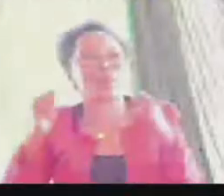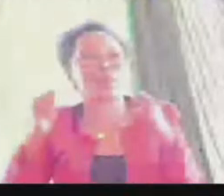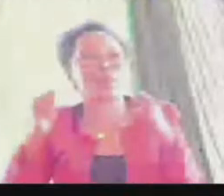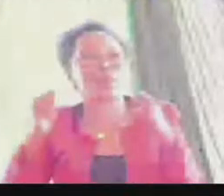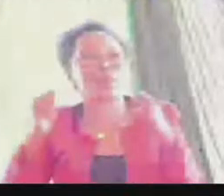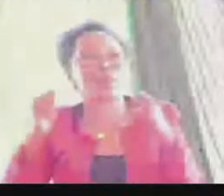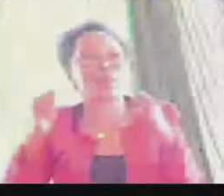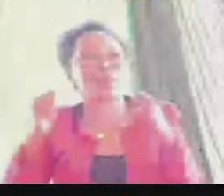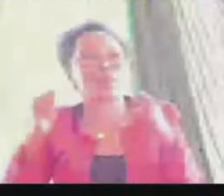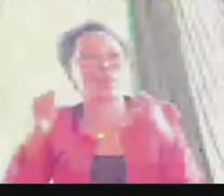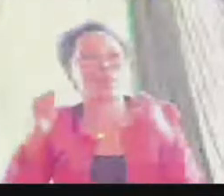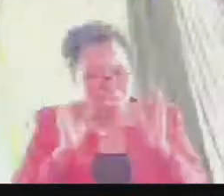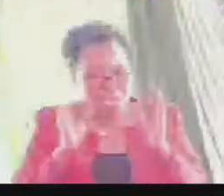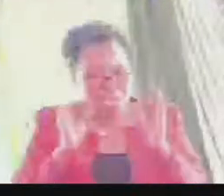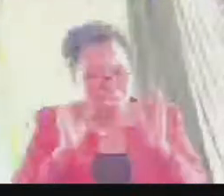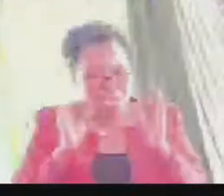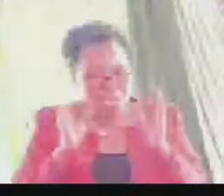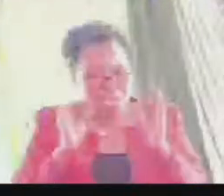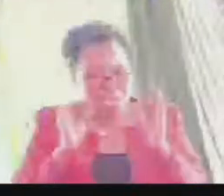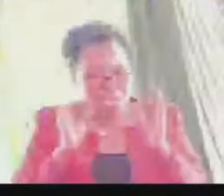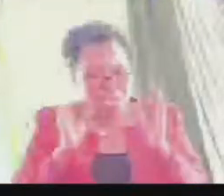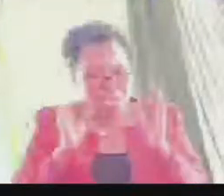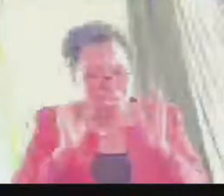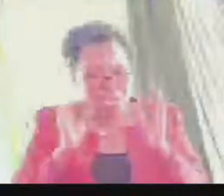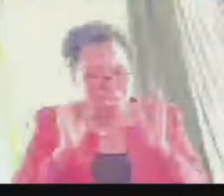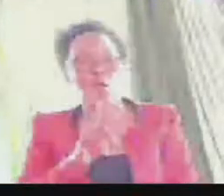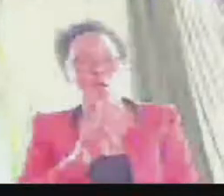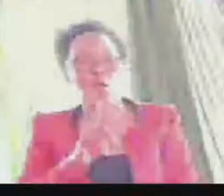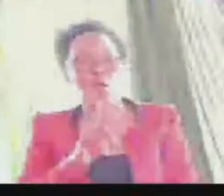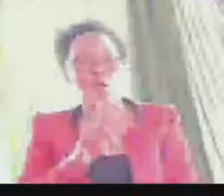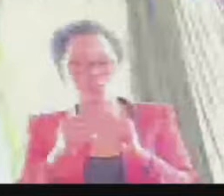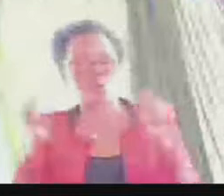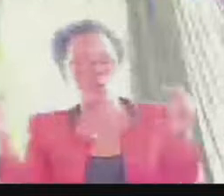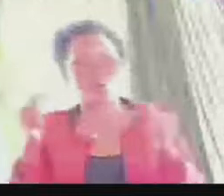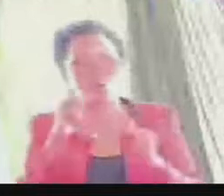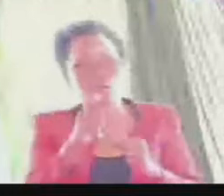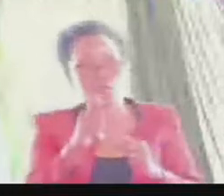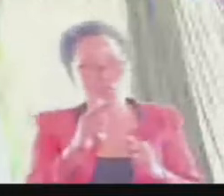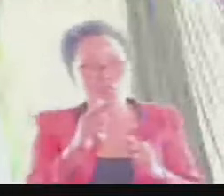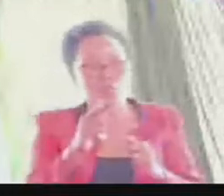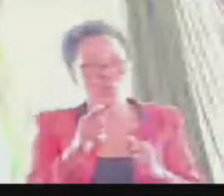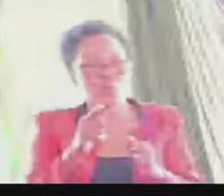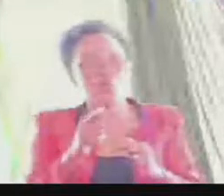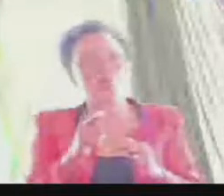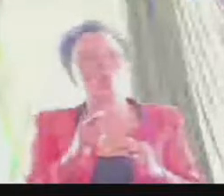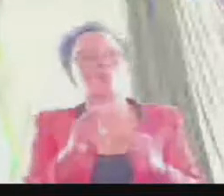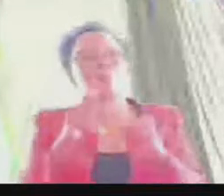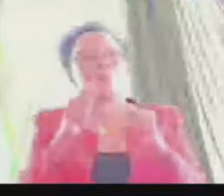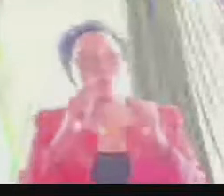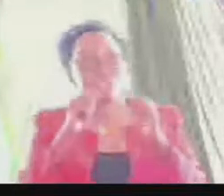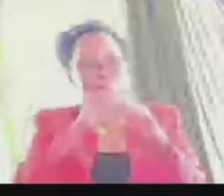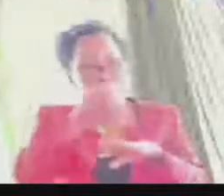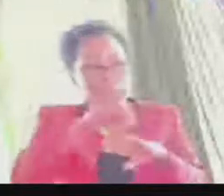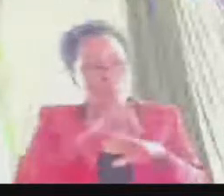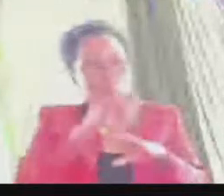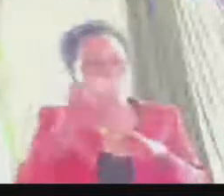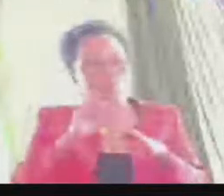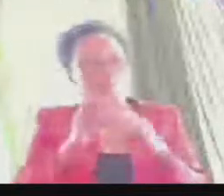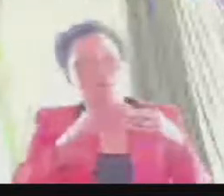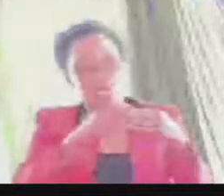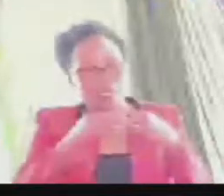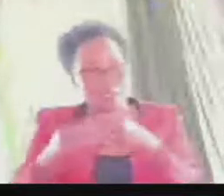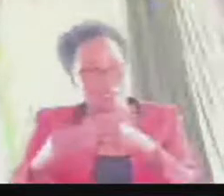become dictatorial, people will rebel against you. So the tenets of leadership are there under